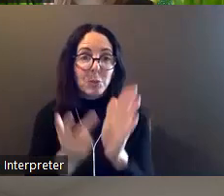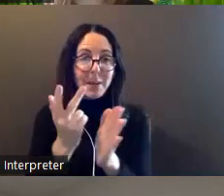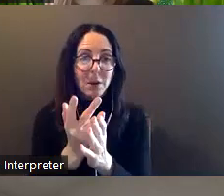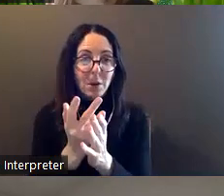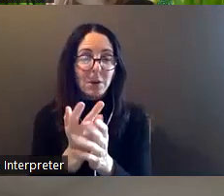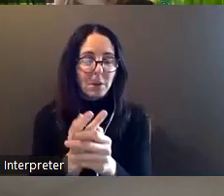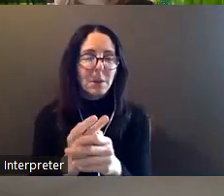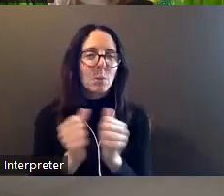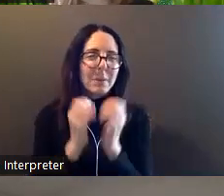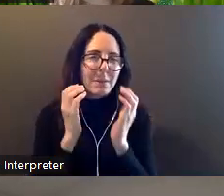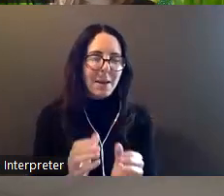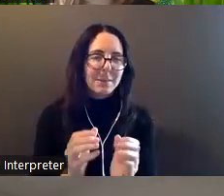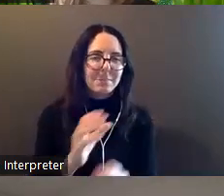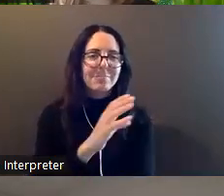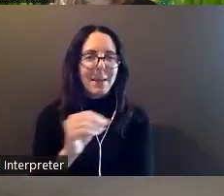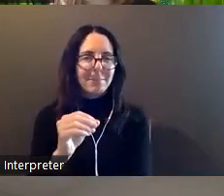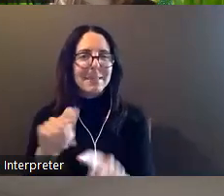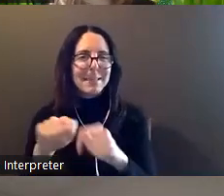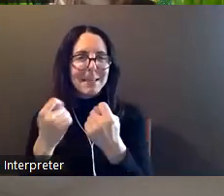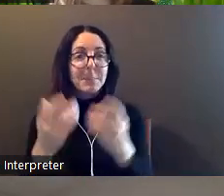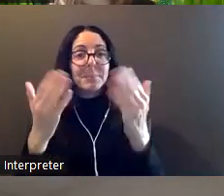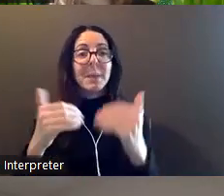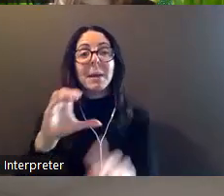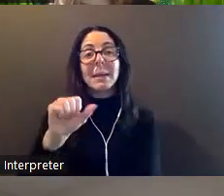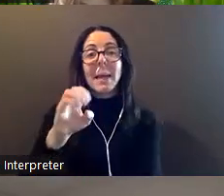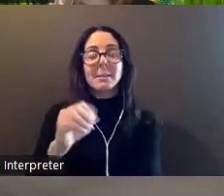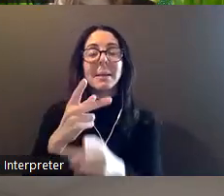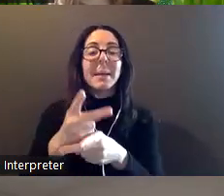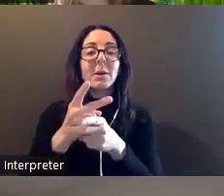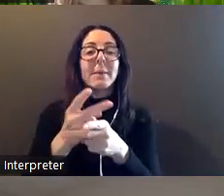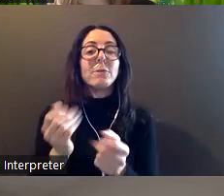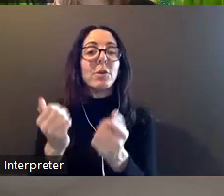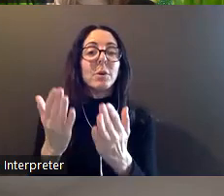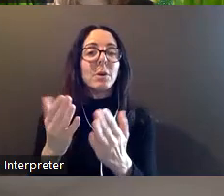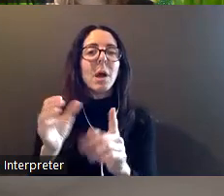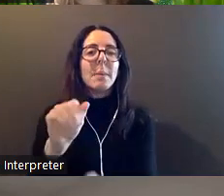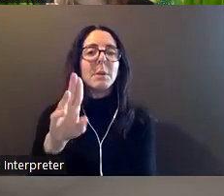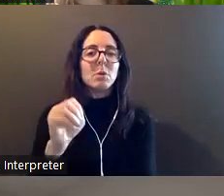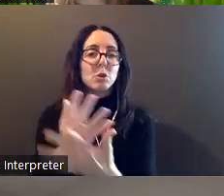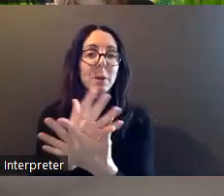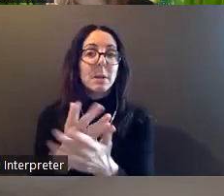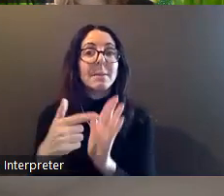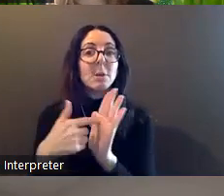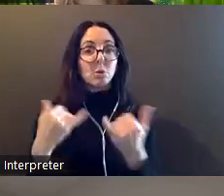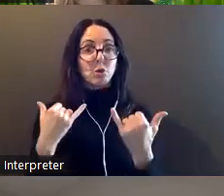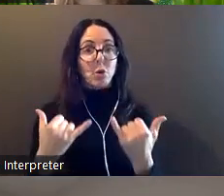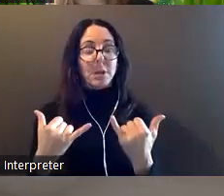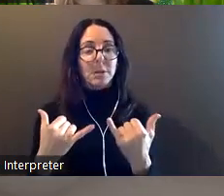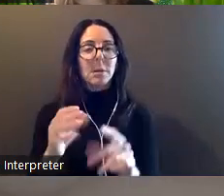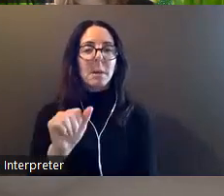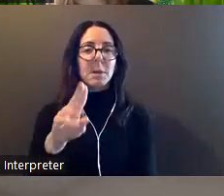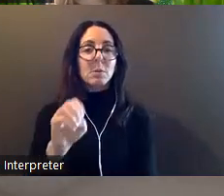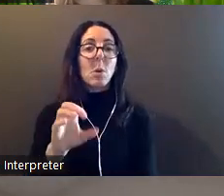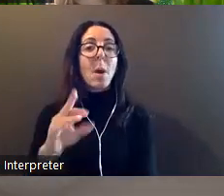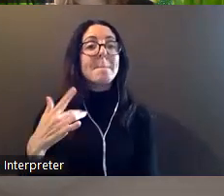care team. We have the CASE, the Caregiver Abuse Screen, which indicates current abuse and or tendencies that could